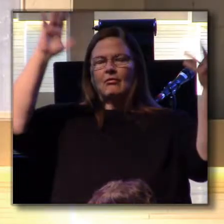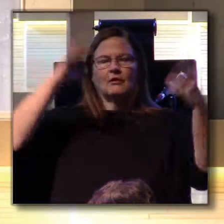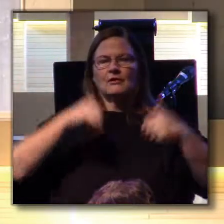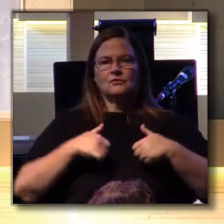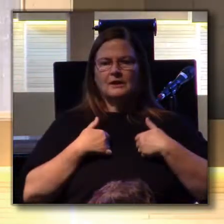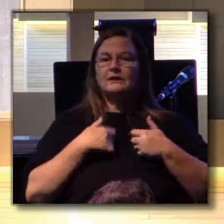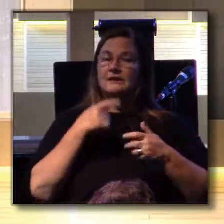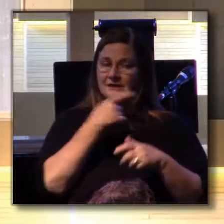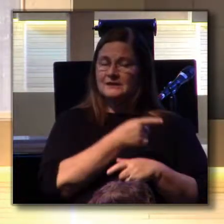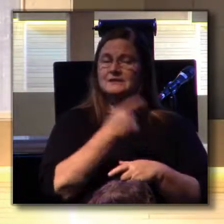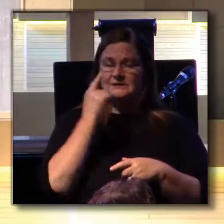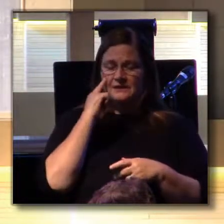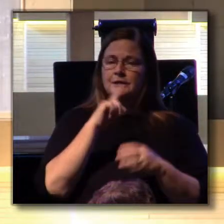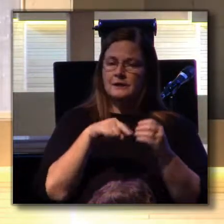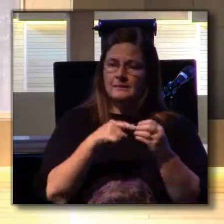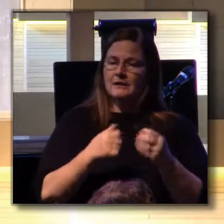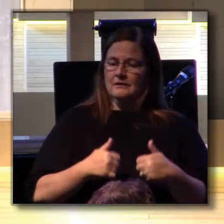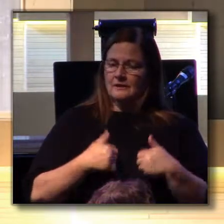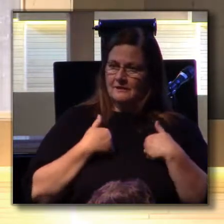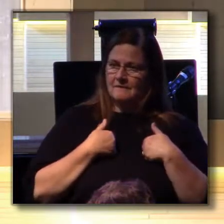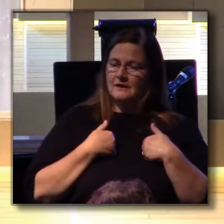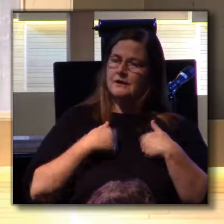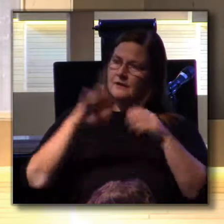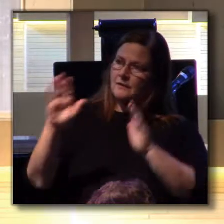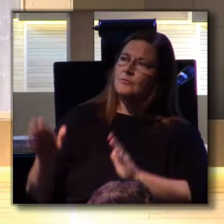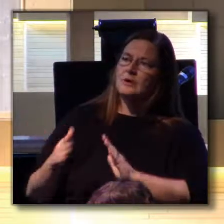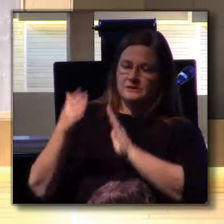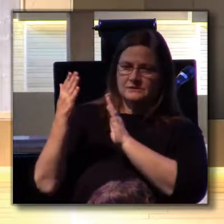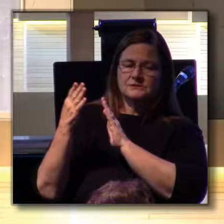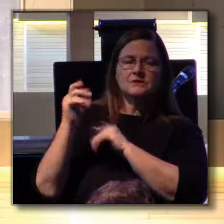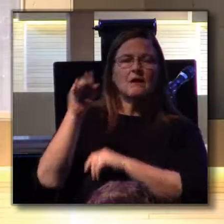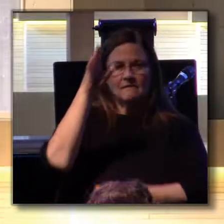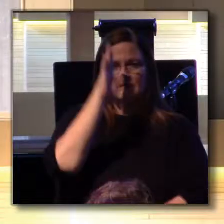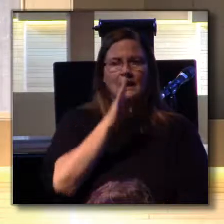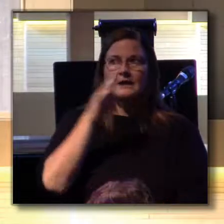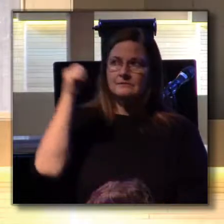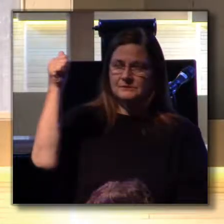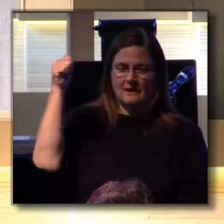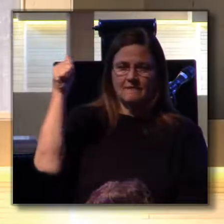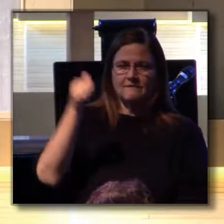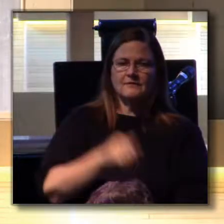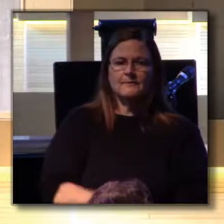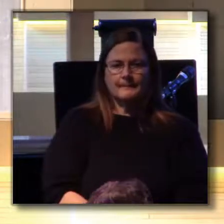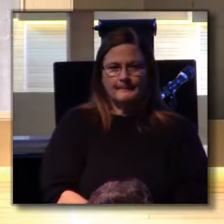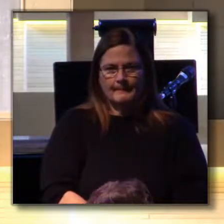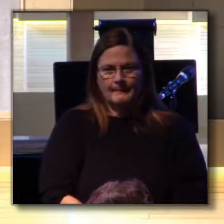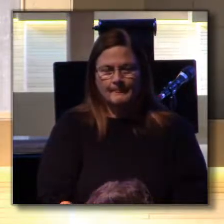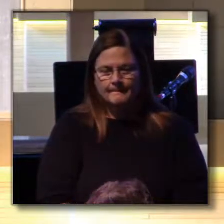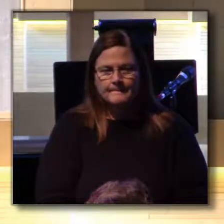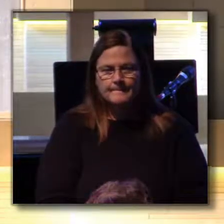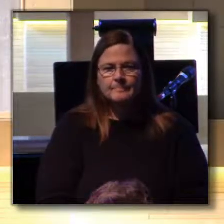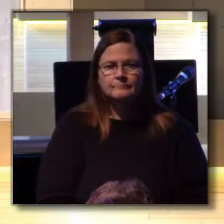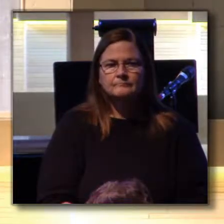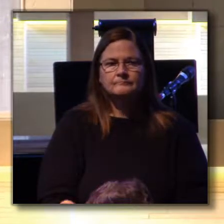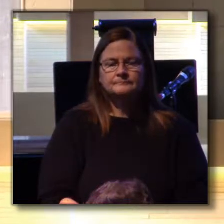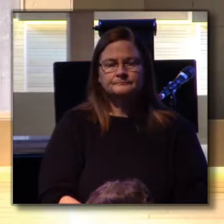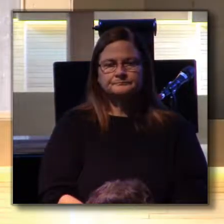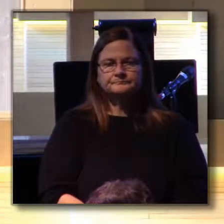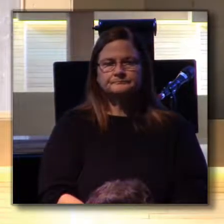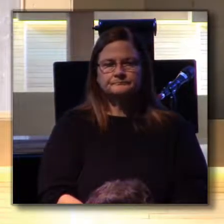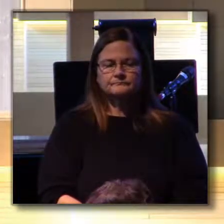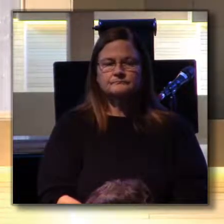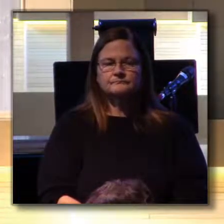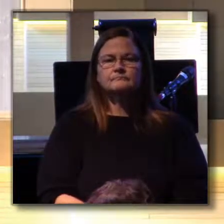about living in the presence of God himself as he rules and reigns over